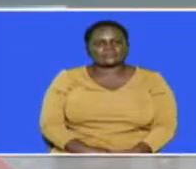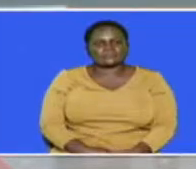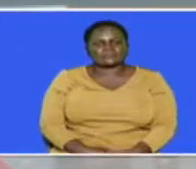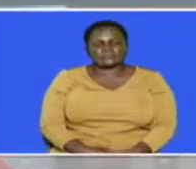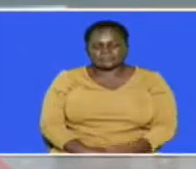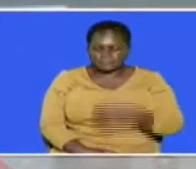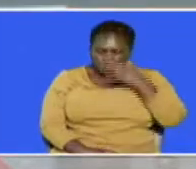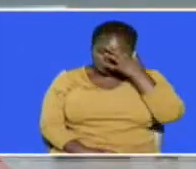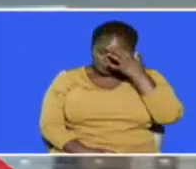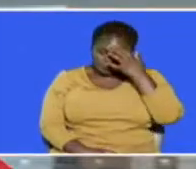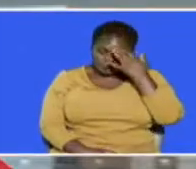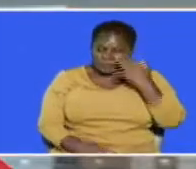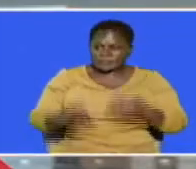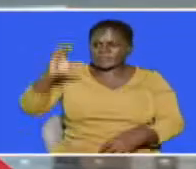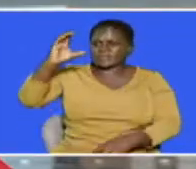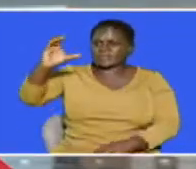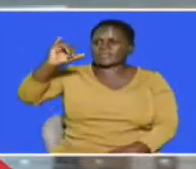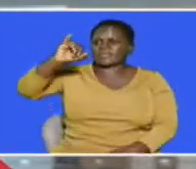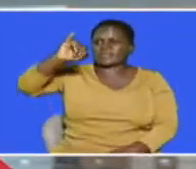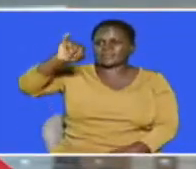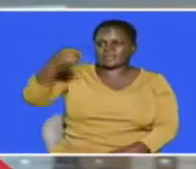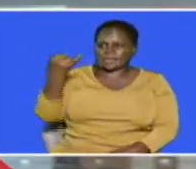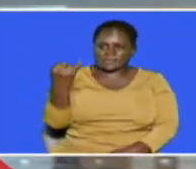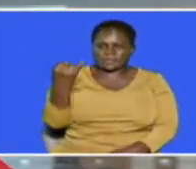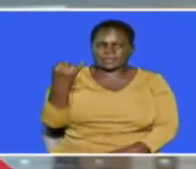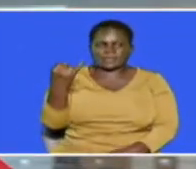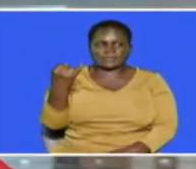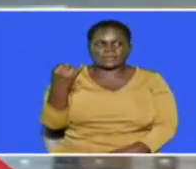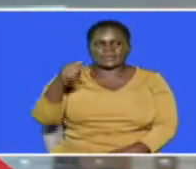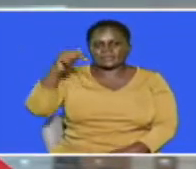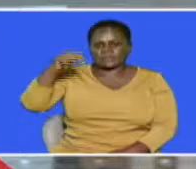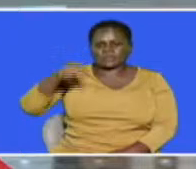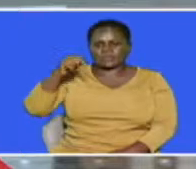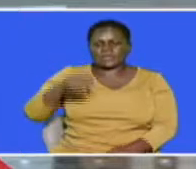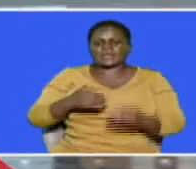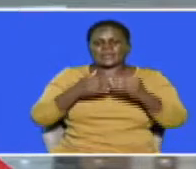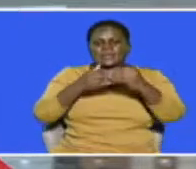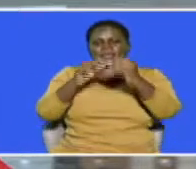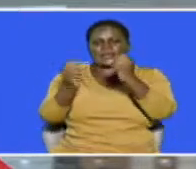Moving away from politics, Chief Justice Martha Koome has today led the